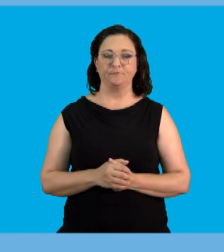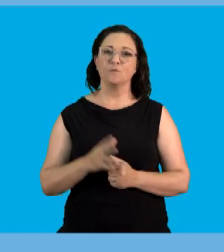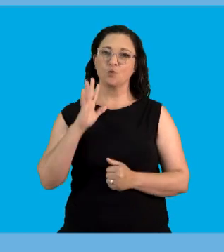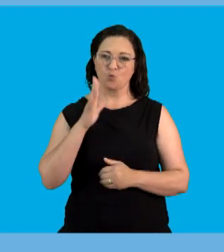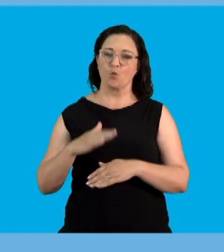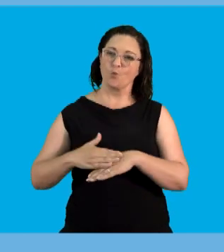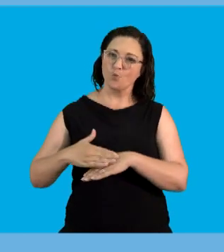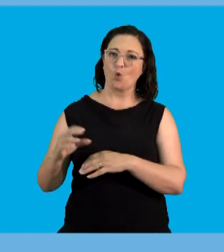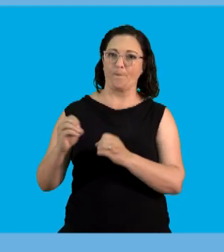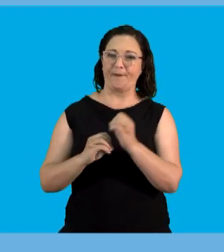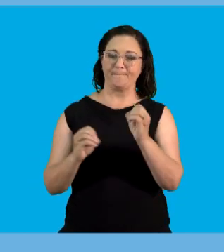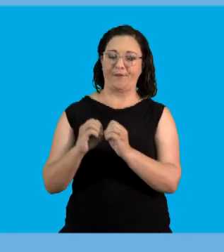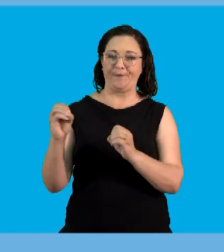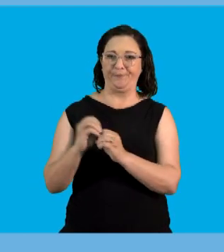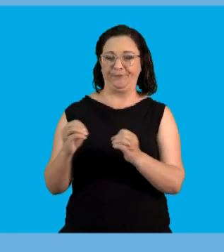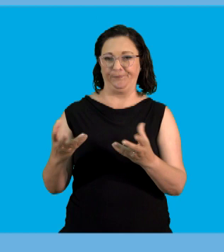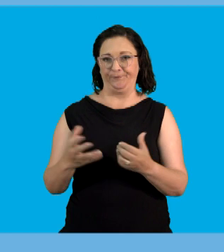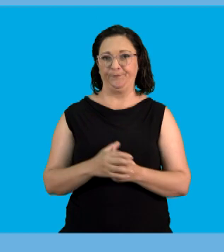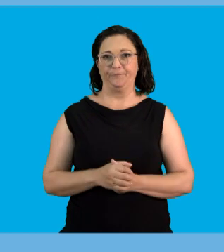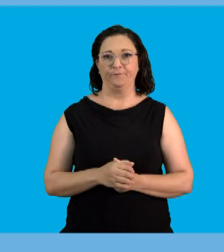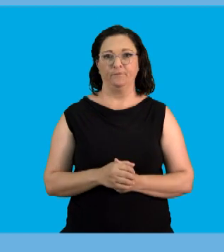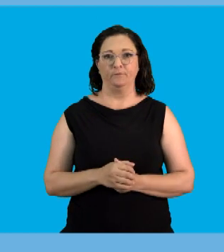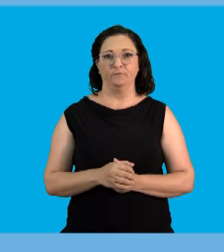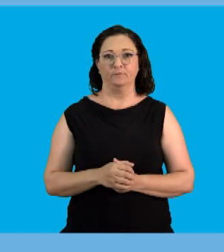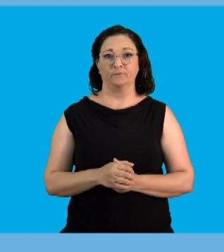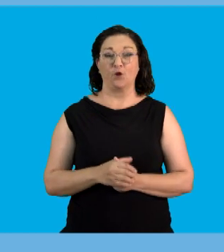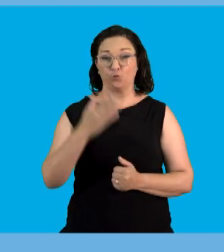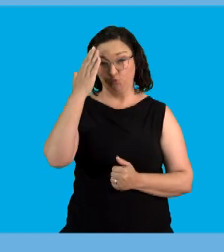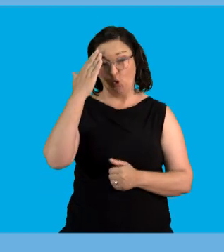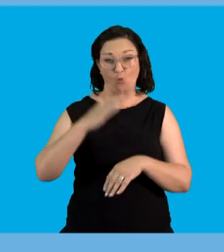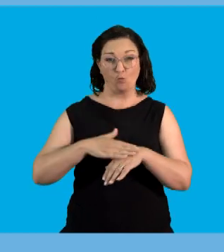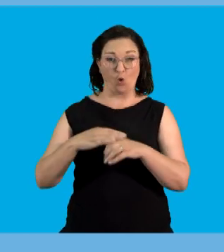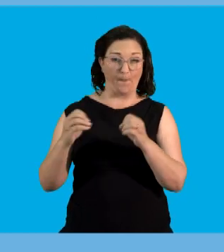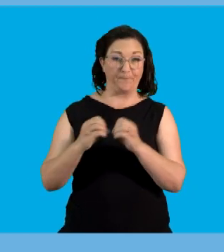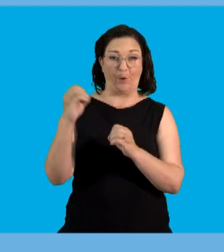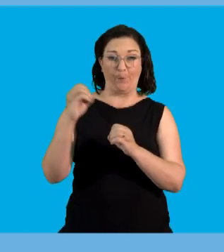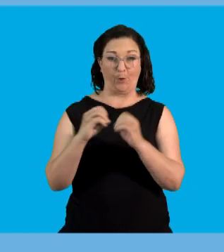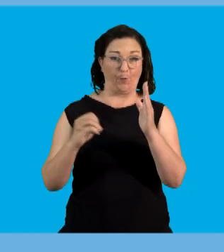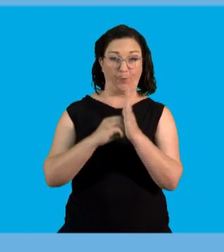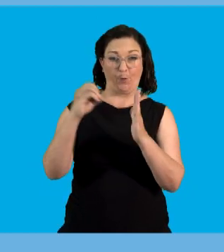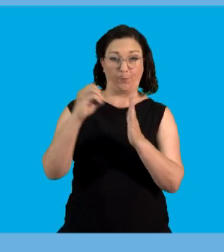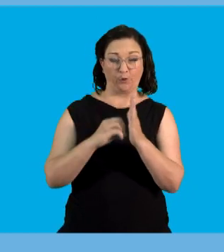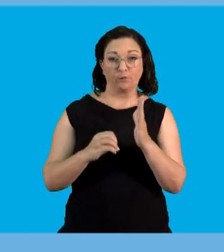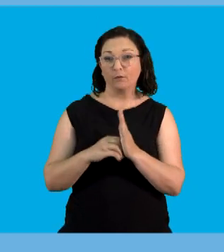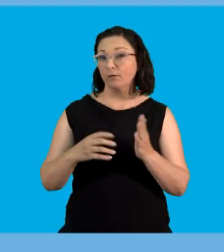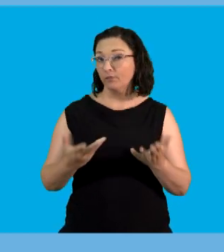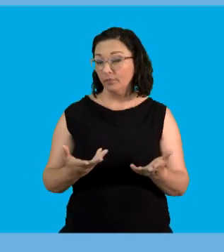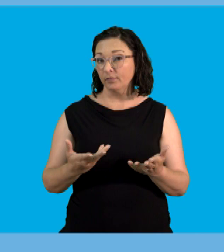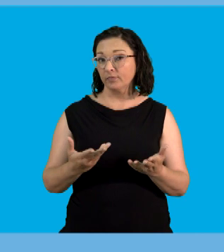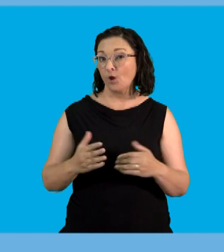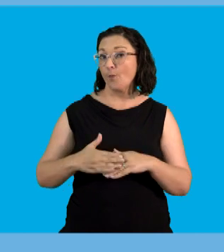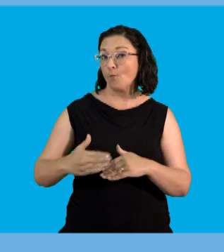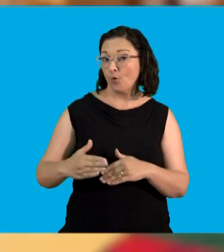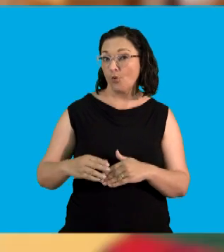Between the walls and the particles. And we know that once there's more collisions between the walls and the particles, there's going